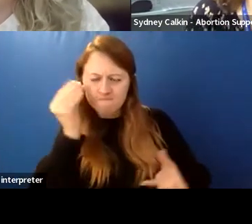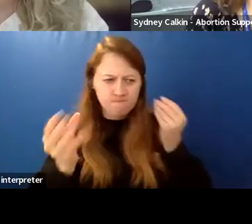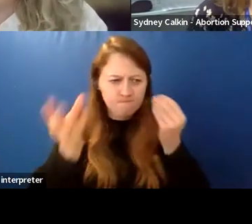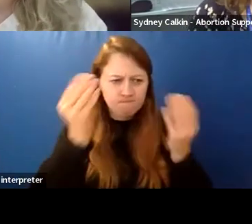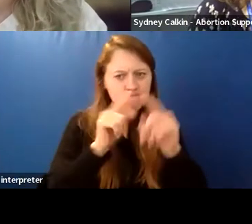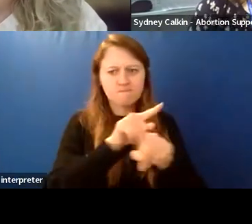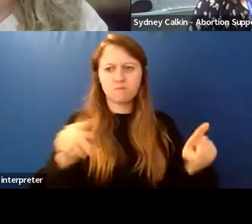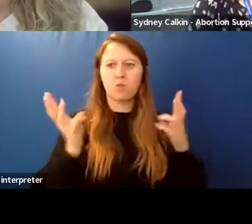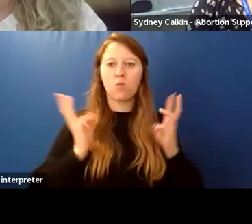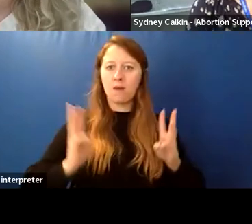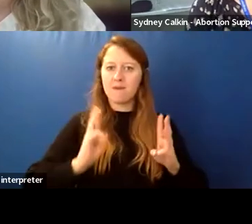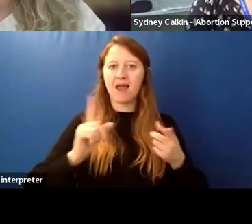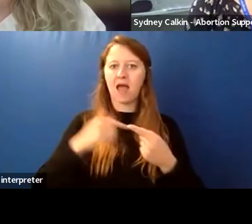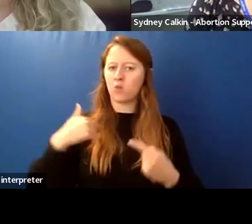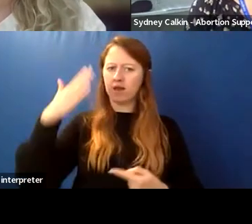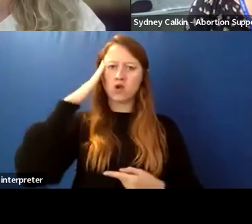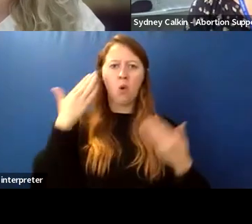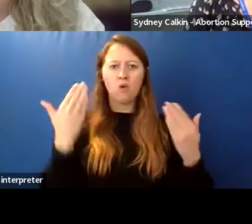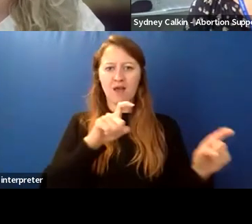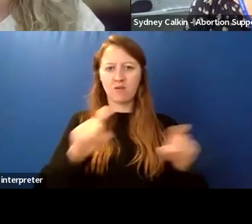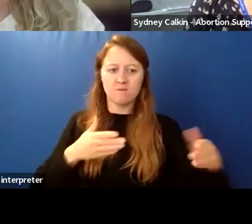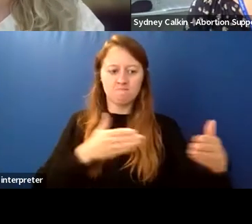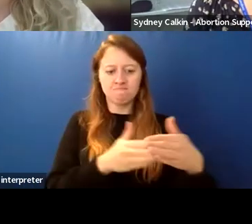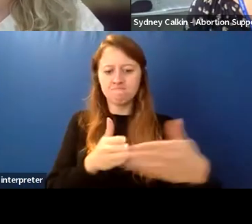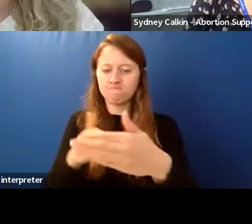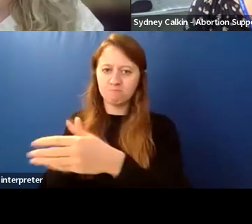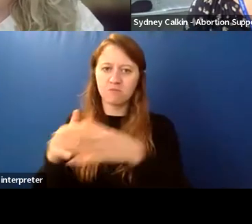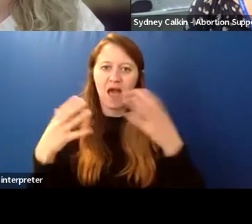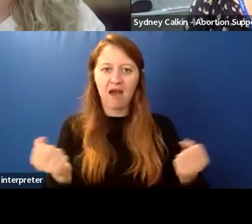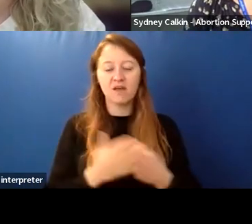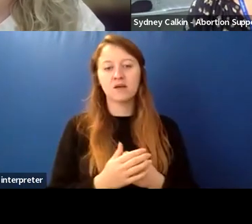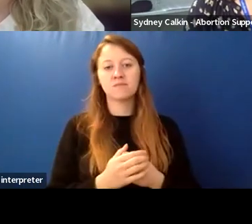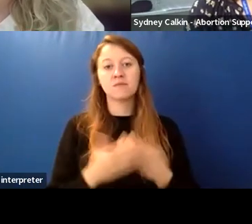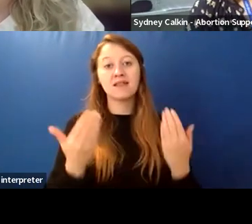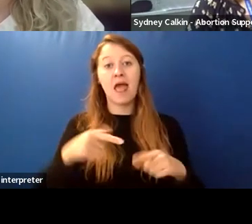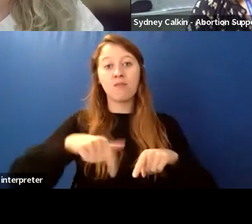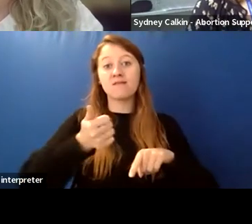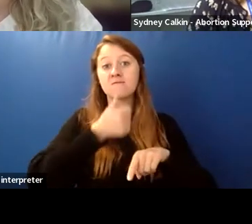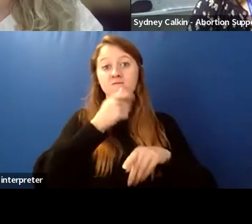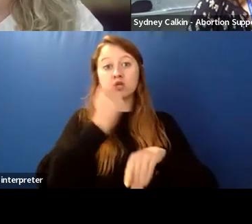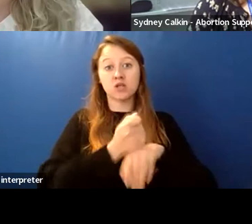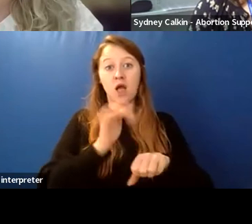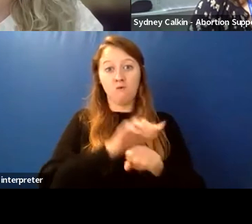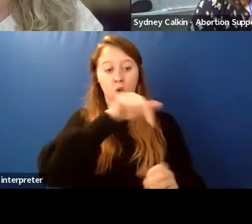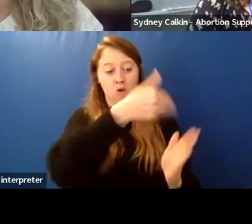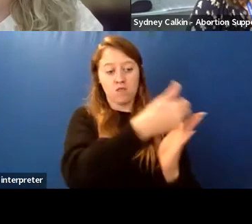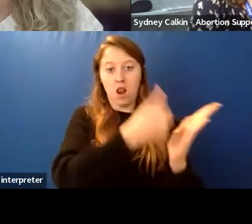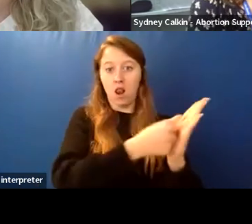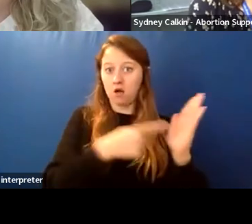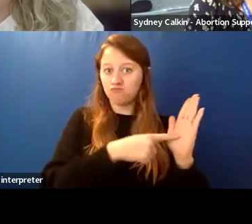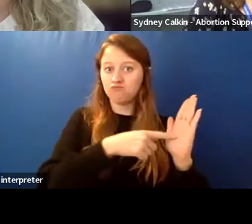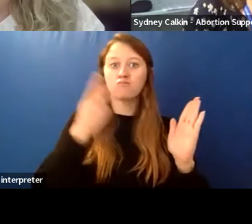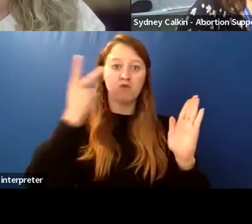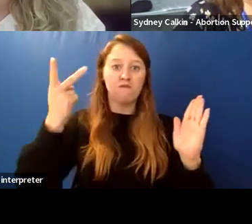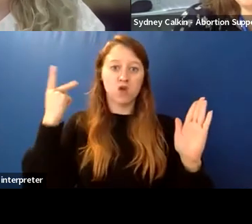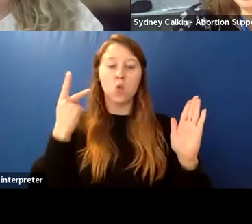accessing abortion. The law is being reviewed for the first time, and this is a critical opportunity to achieve better care for women and pregnant